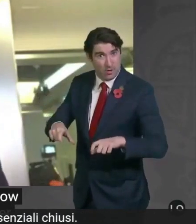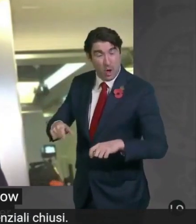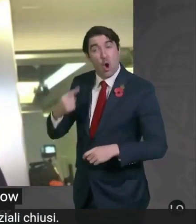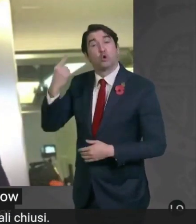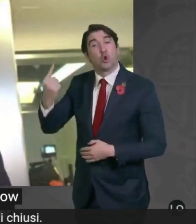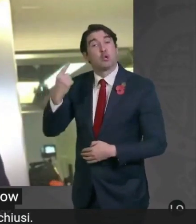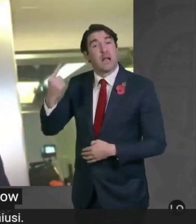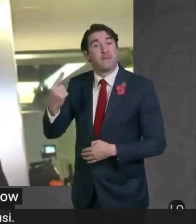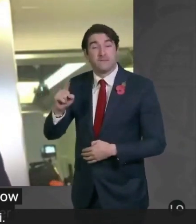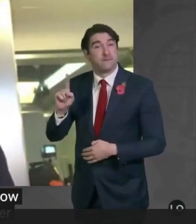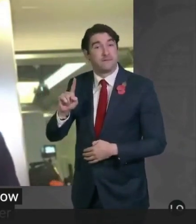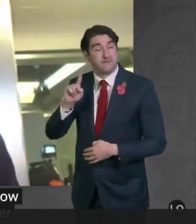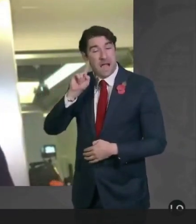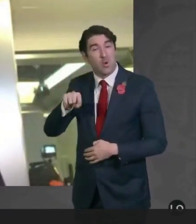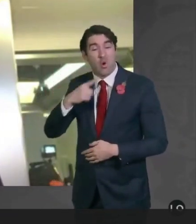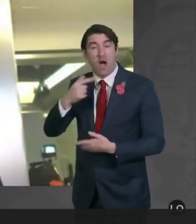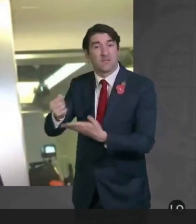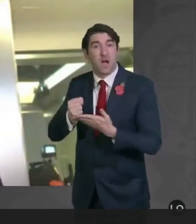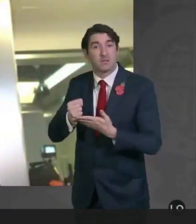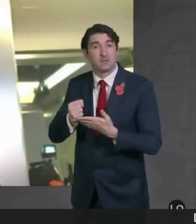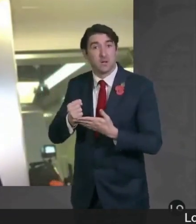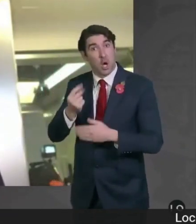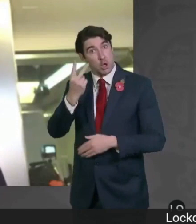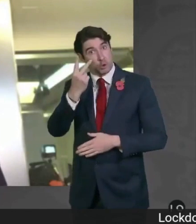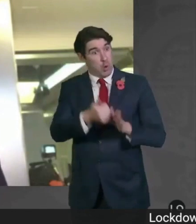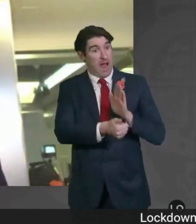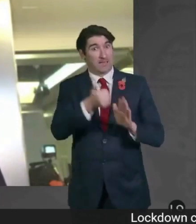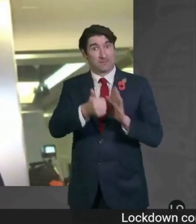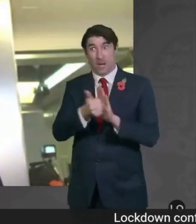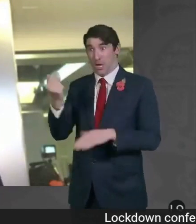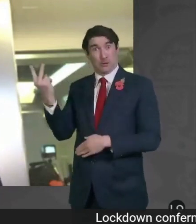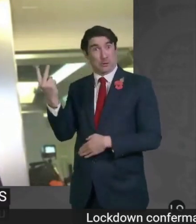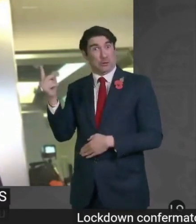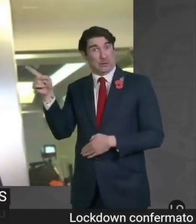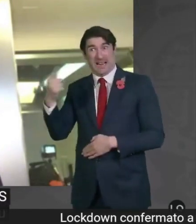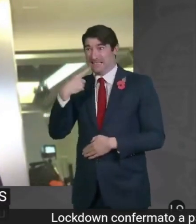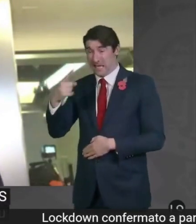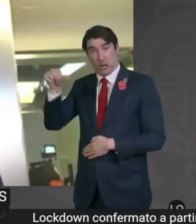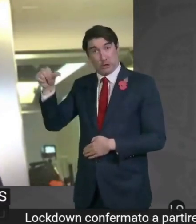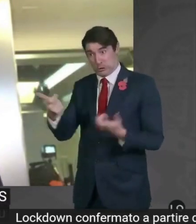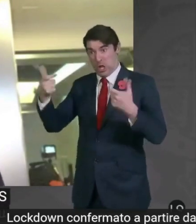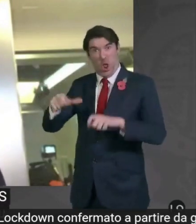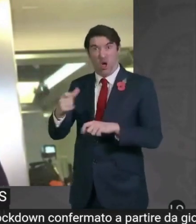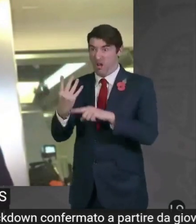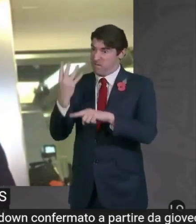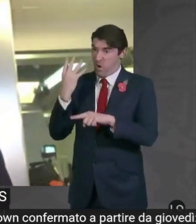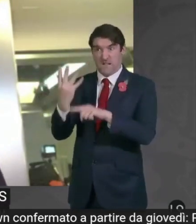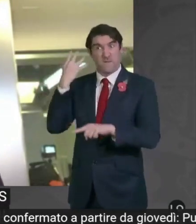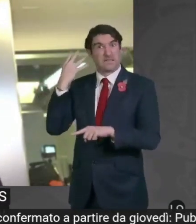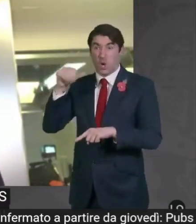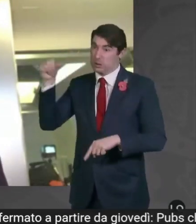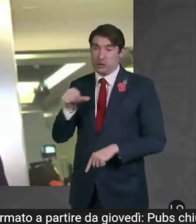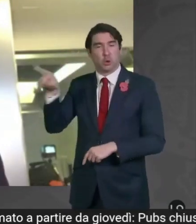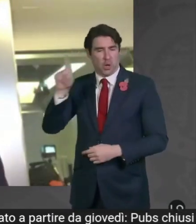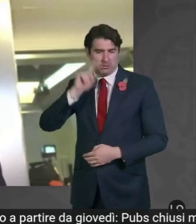the wrong call. We face a longer lockdown, Christmas is in doubt, the NHS could be overwhelmed. Do you accept you